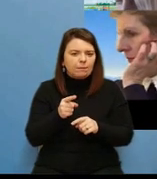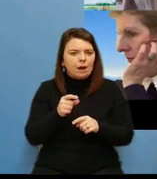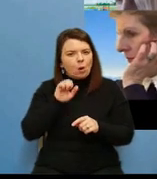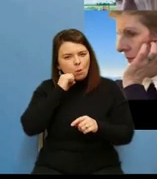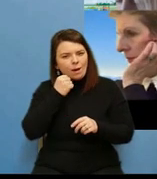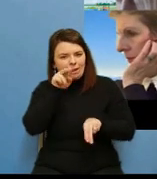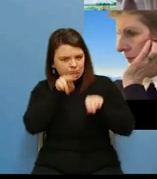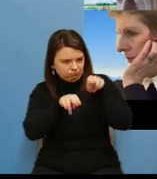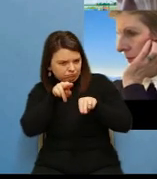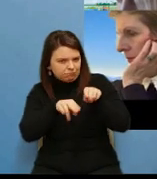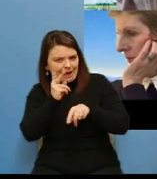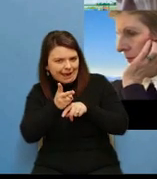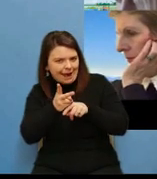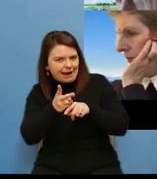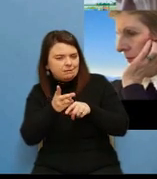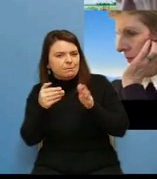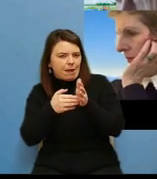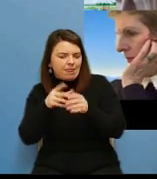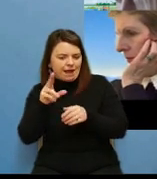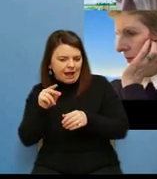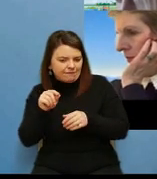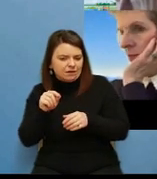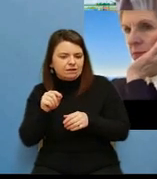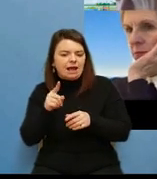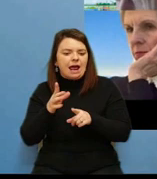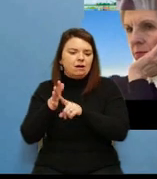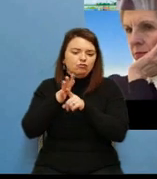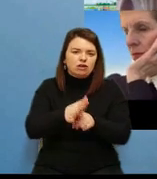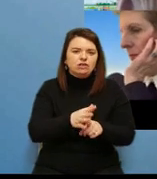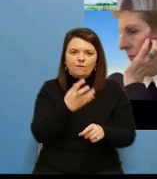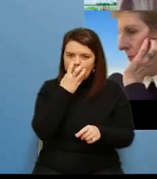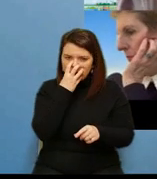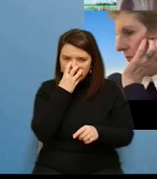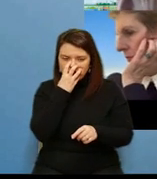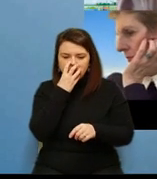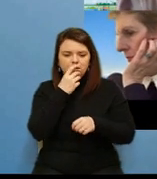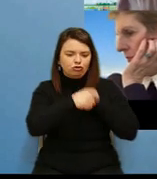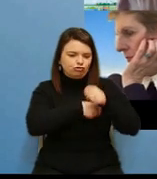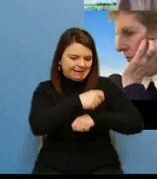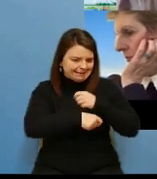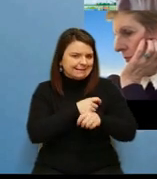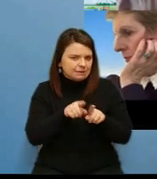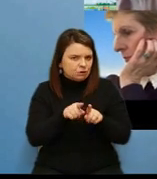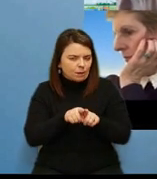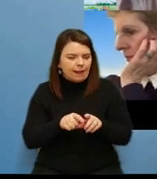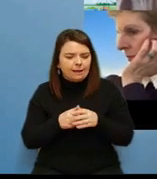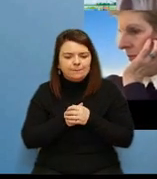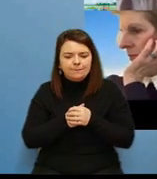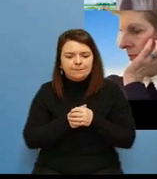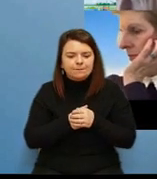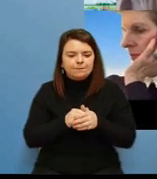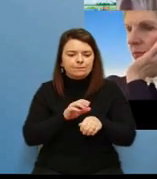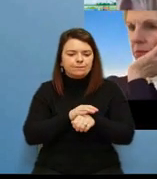achievement, as said, that's been reevaluated in month 11, and additional pressures from both dressings and oxygen.